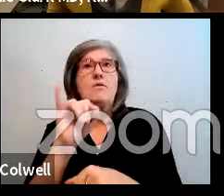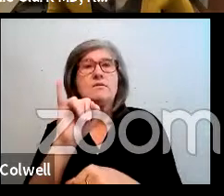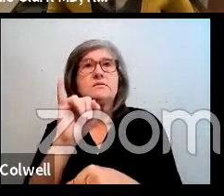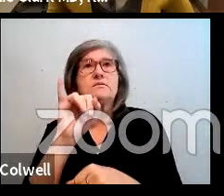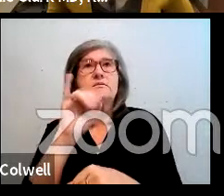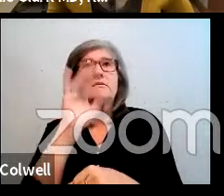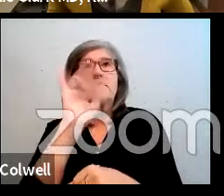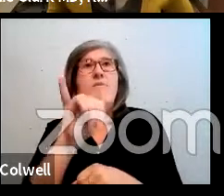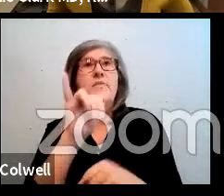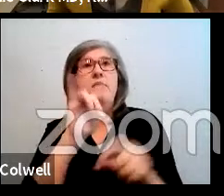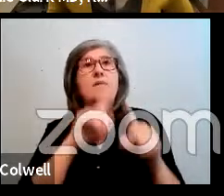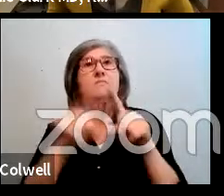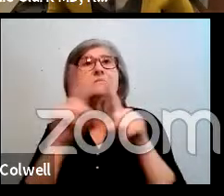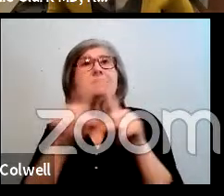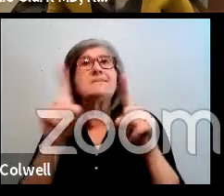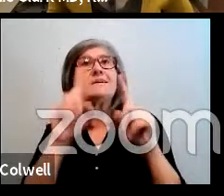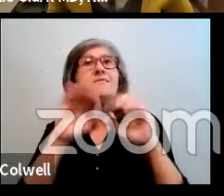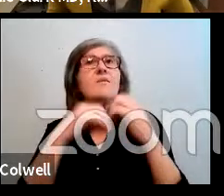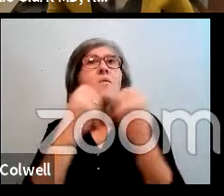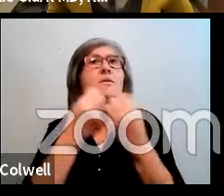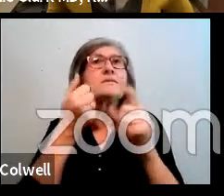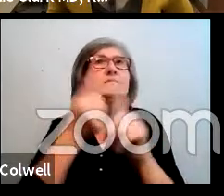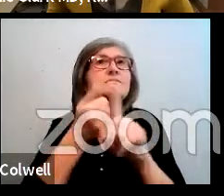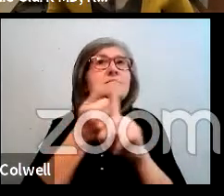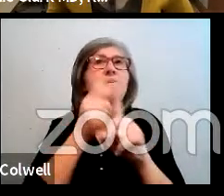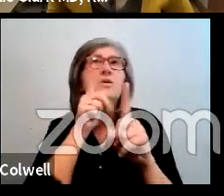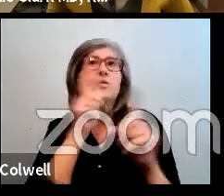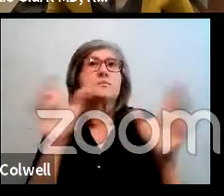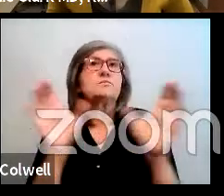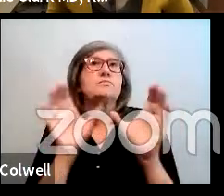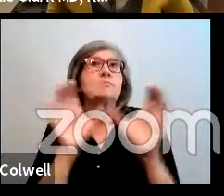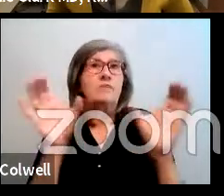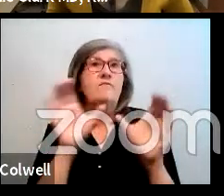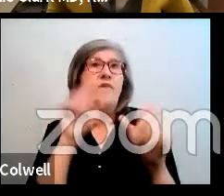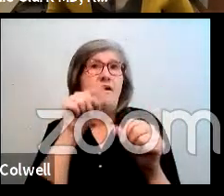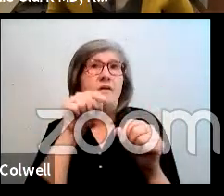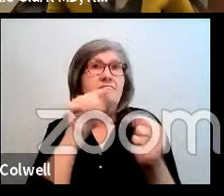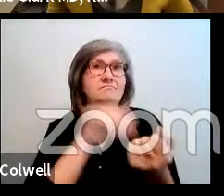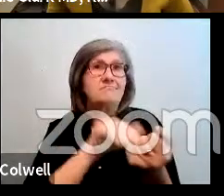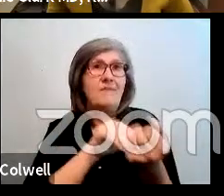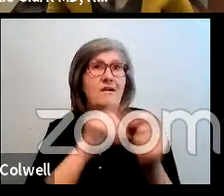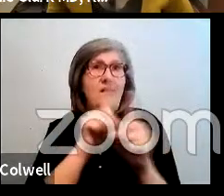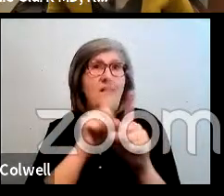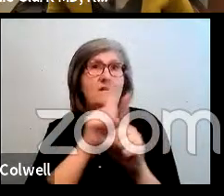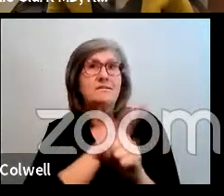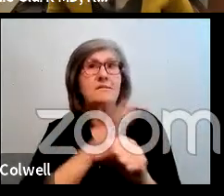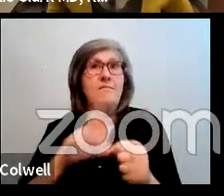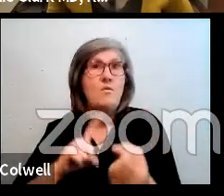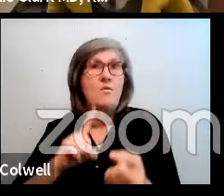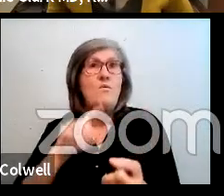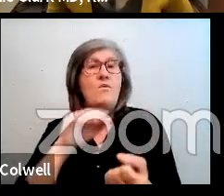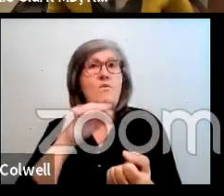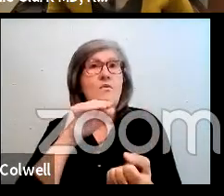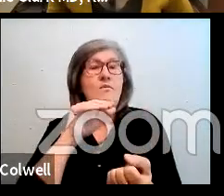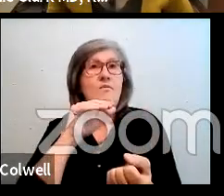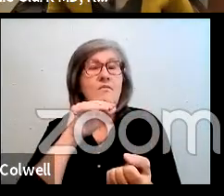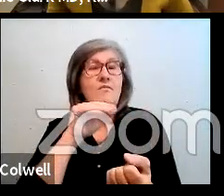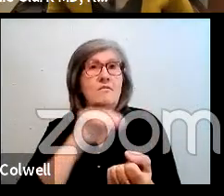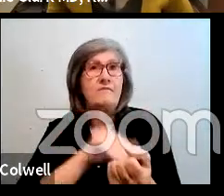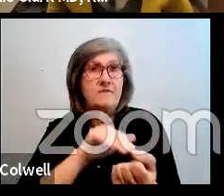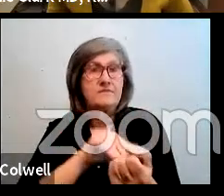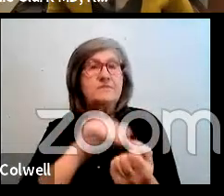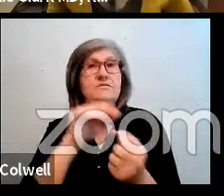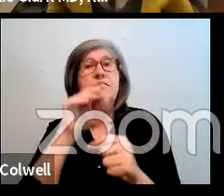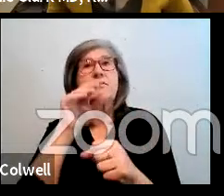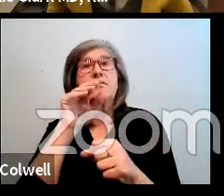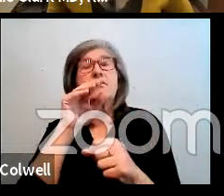these organizations that certify physicians as board certified in pediatrics, family medicine, internal